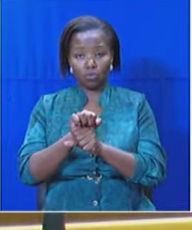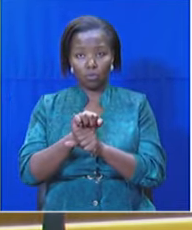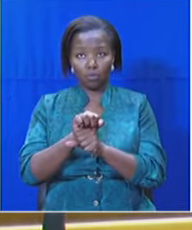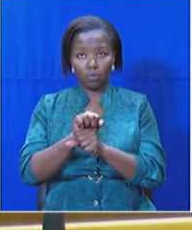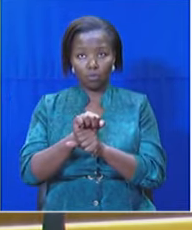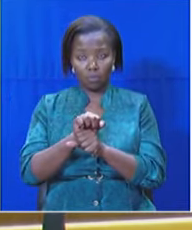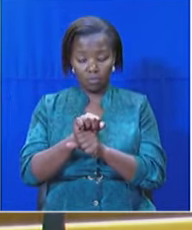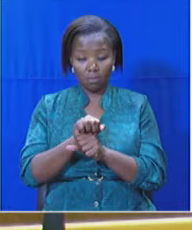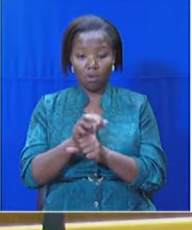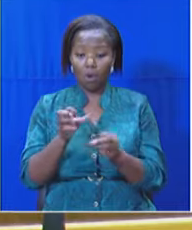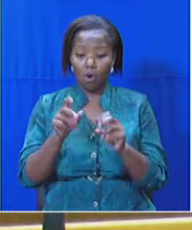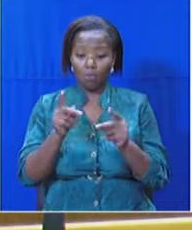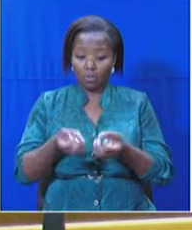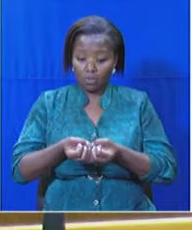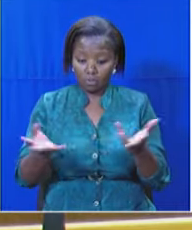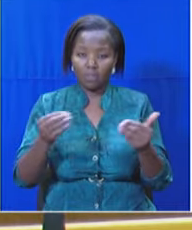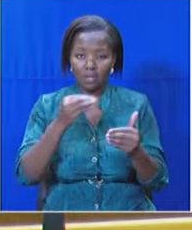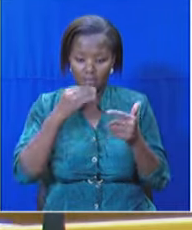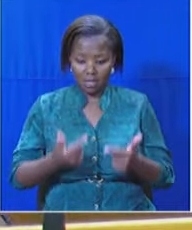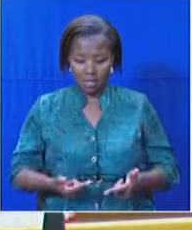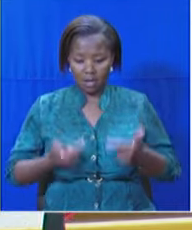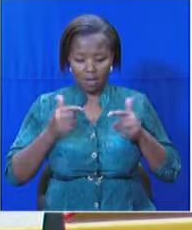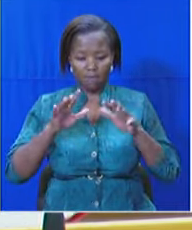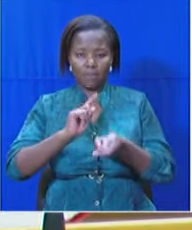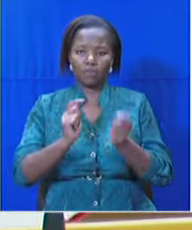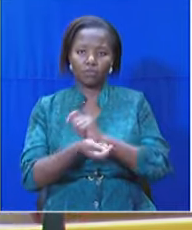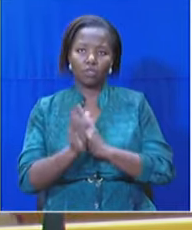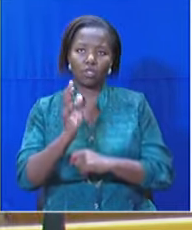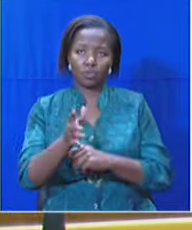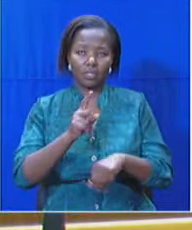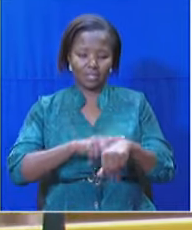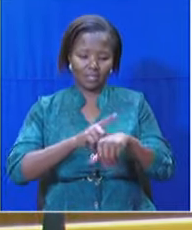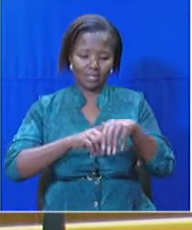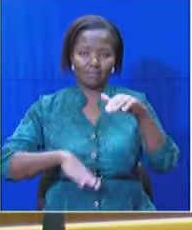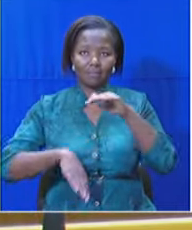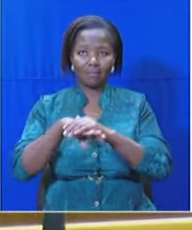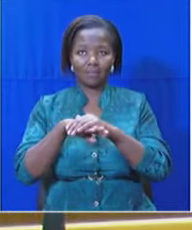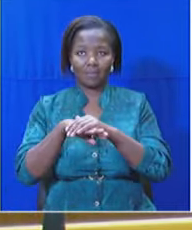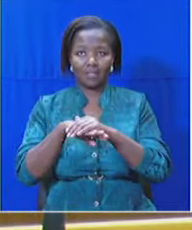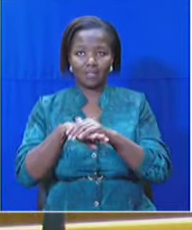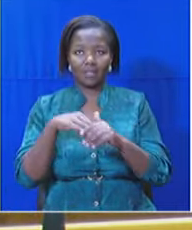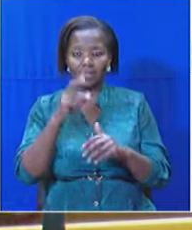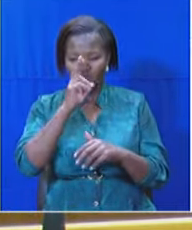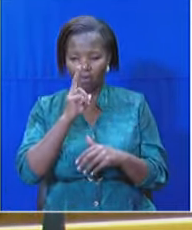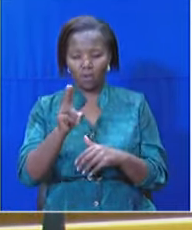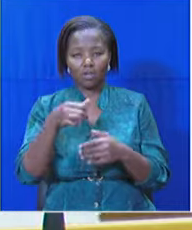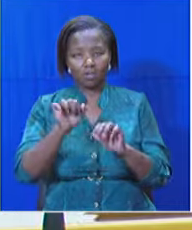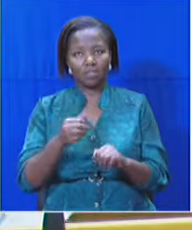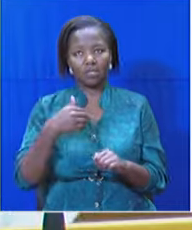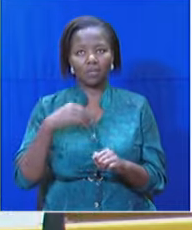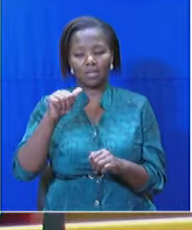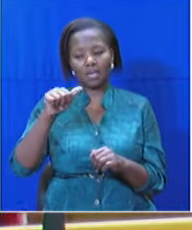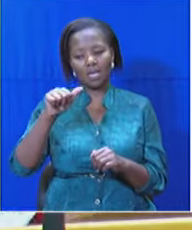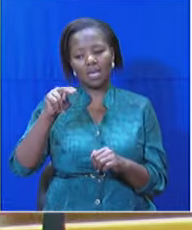will change the lives of the beneficiaries. Your time is up. Honorable Chair, we support the budget vote